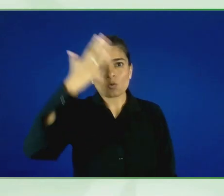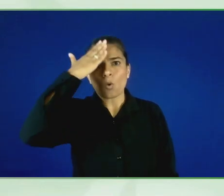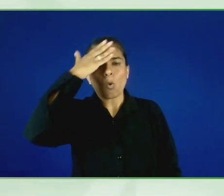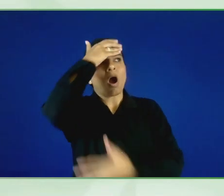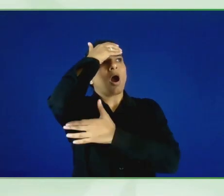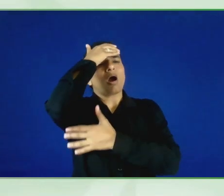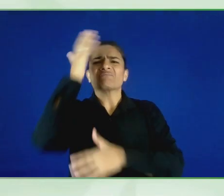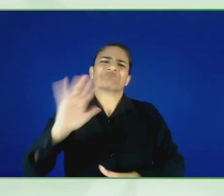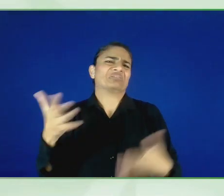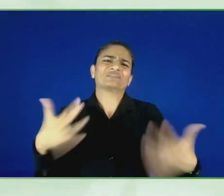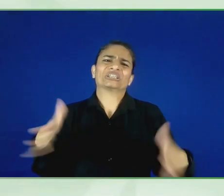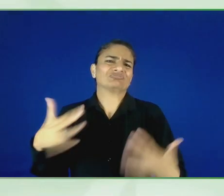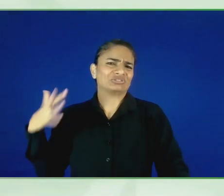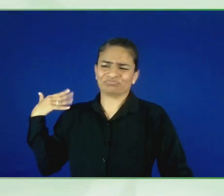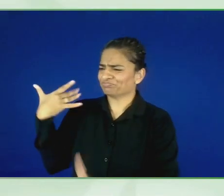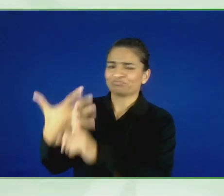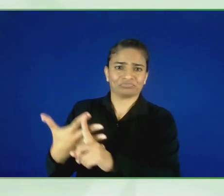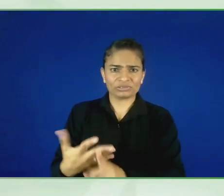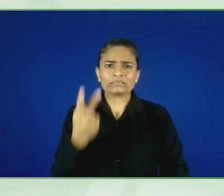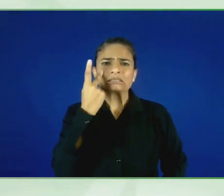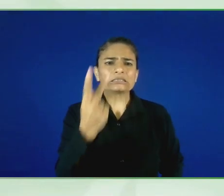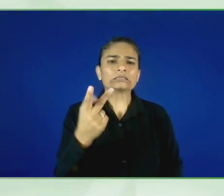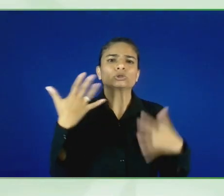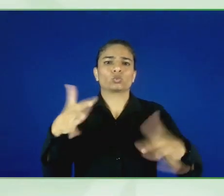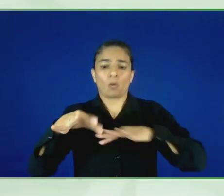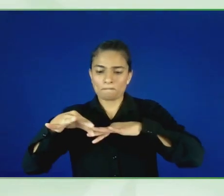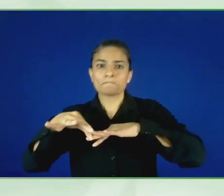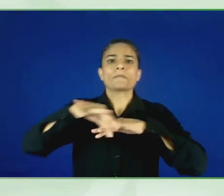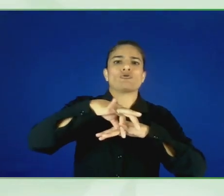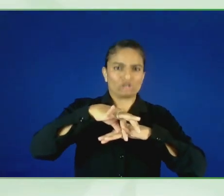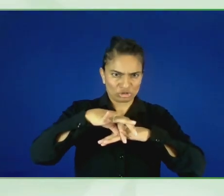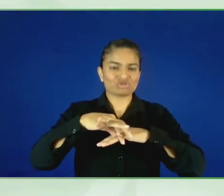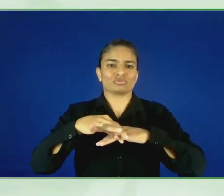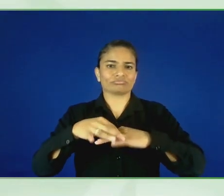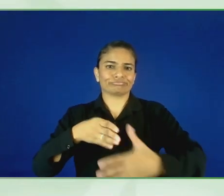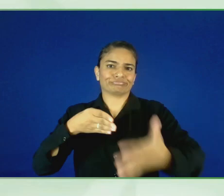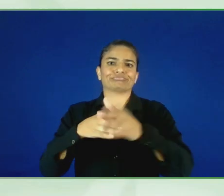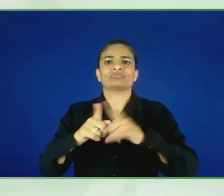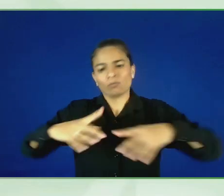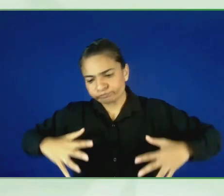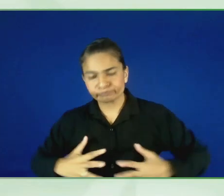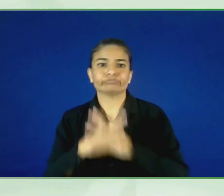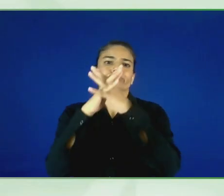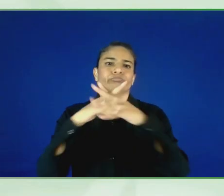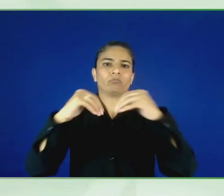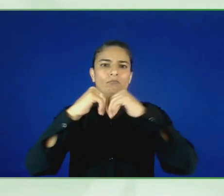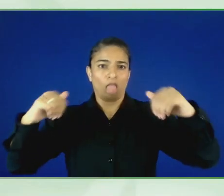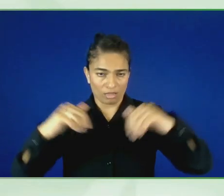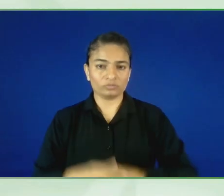confidence leaders were actually driving transformation through 3 key pillars. And those were purpose and